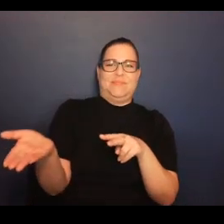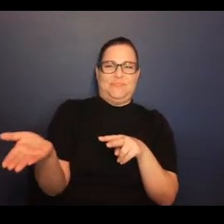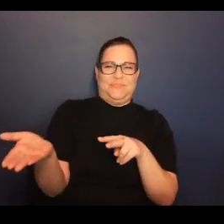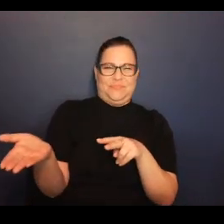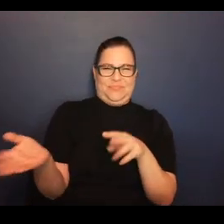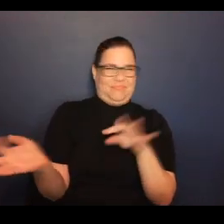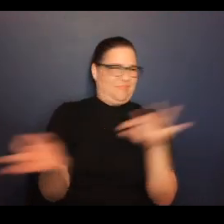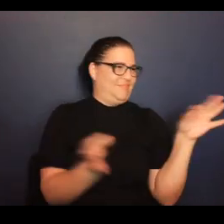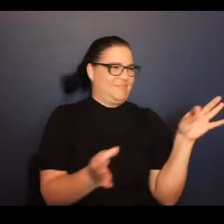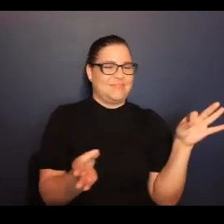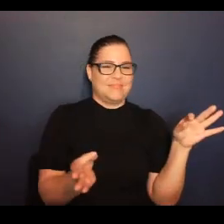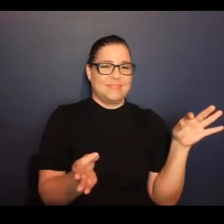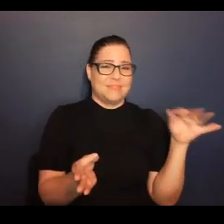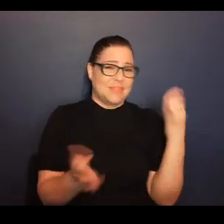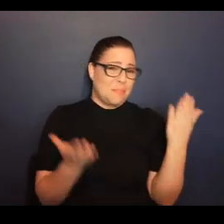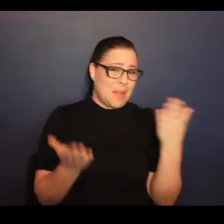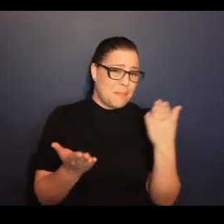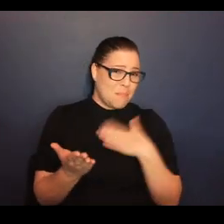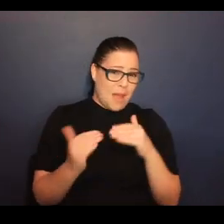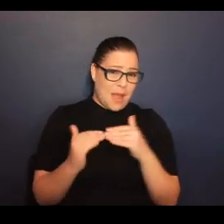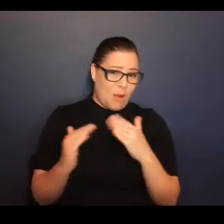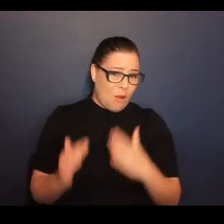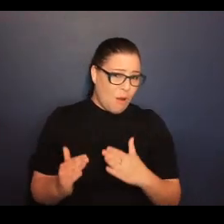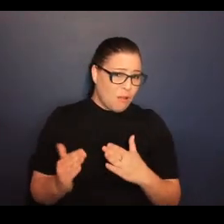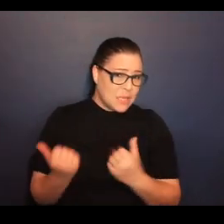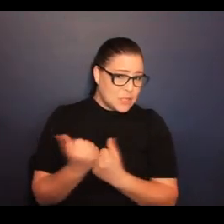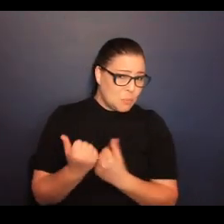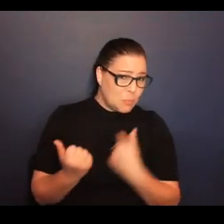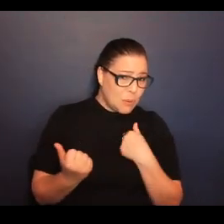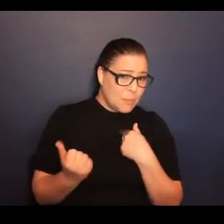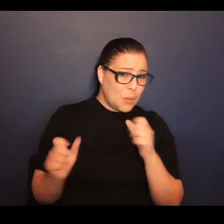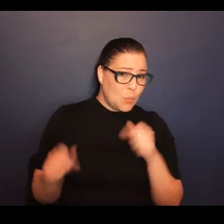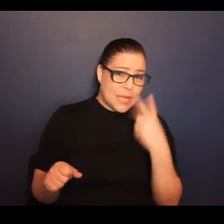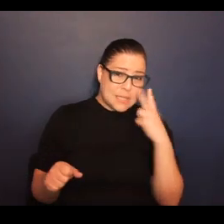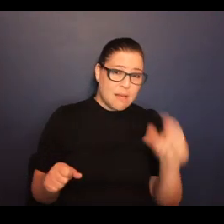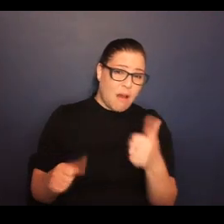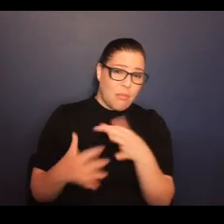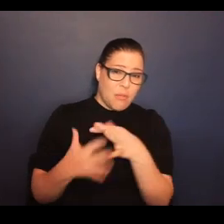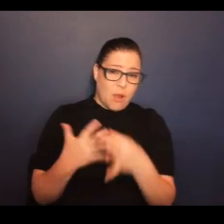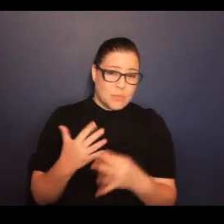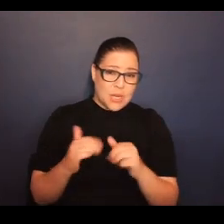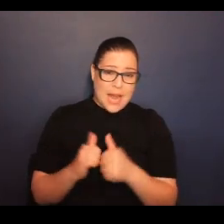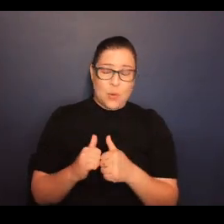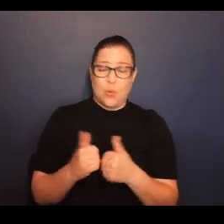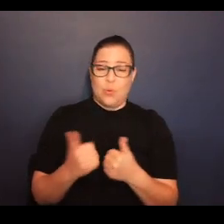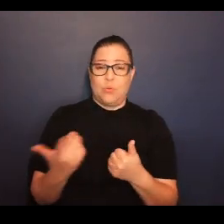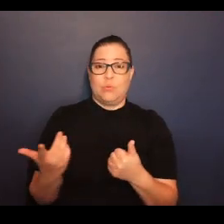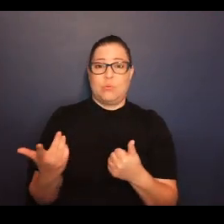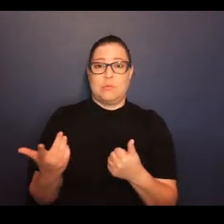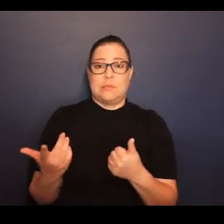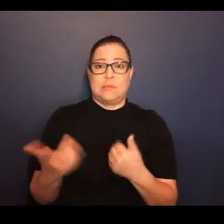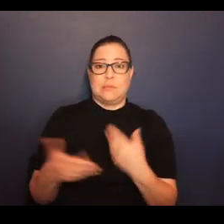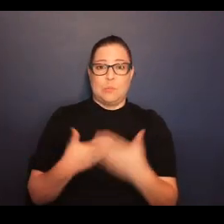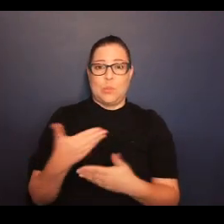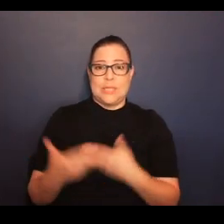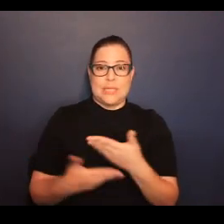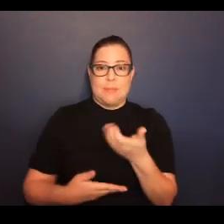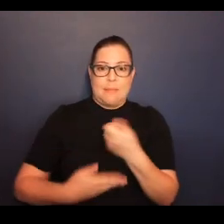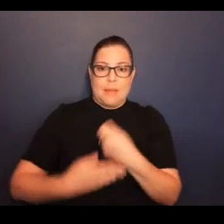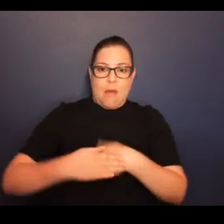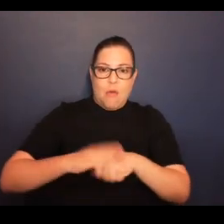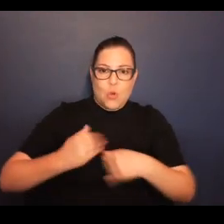know, if there is support from my colleagues, I'd like to direct staff to explore options and how we can proceed and have that moved